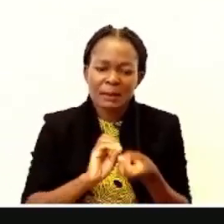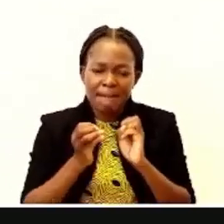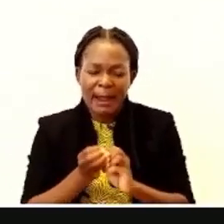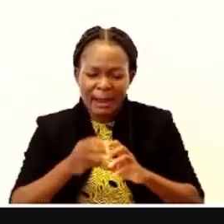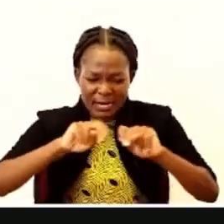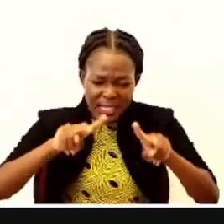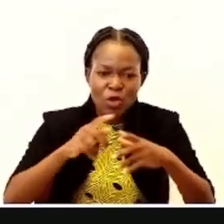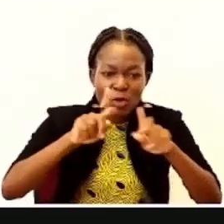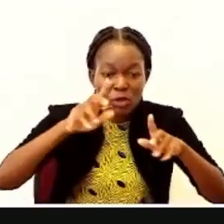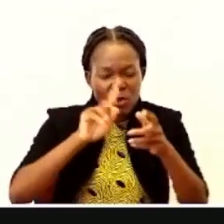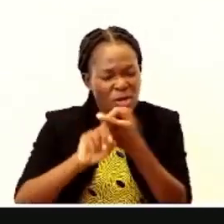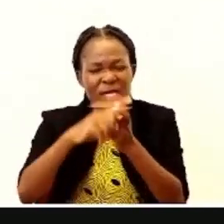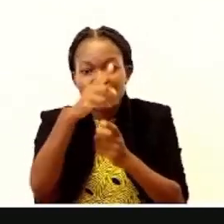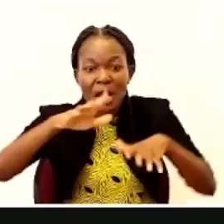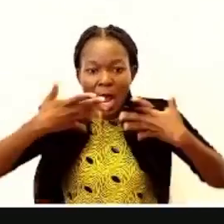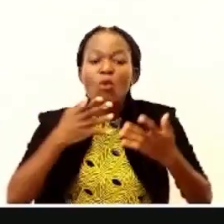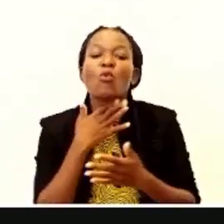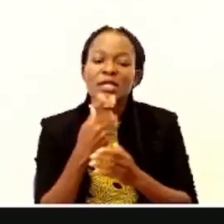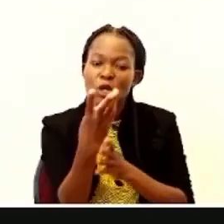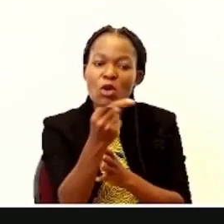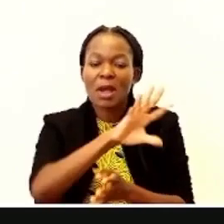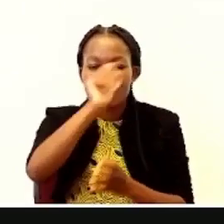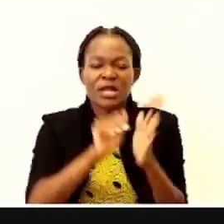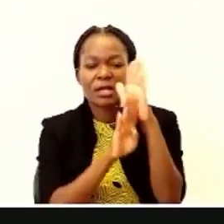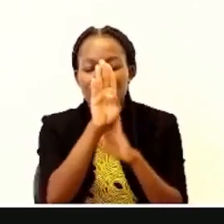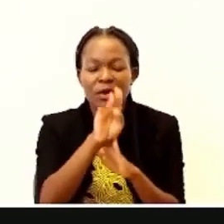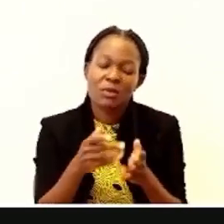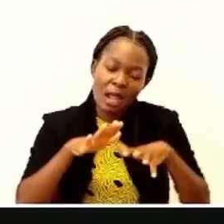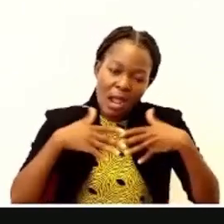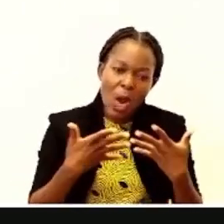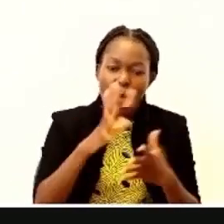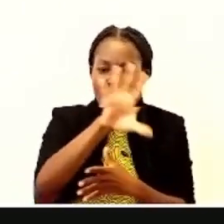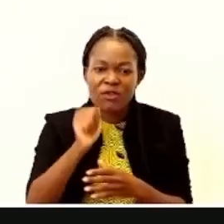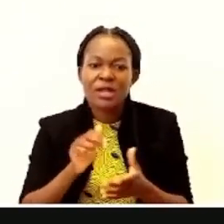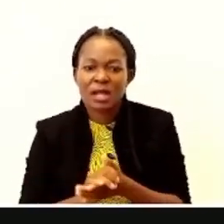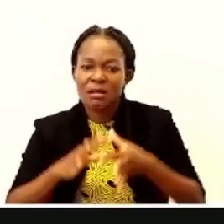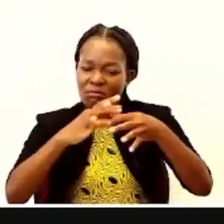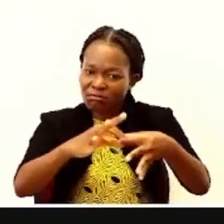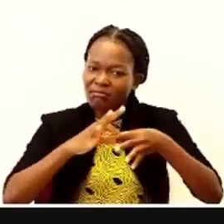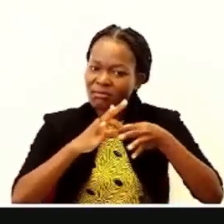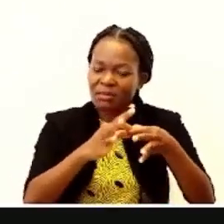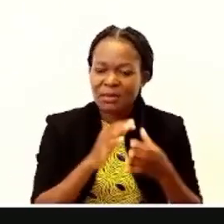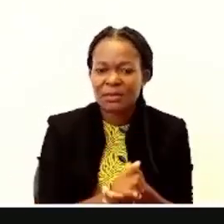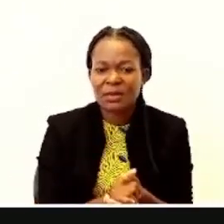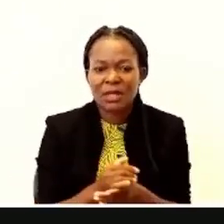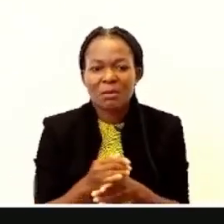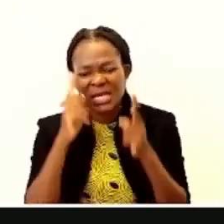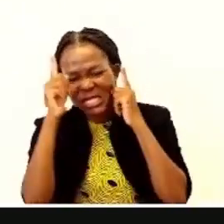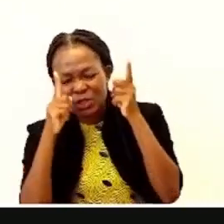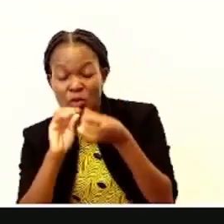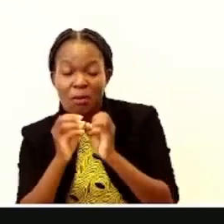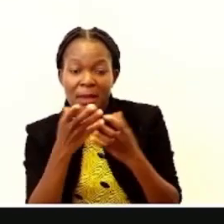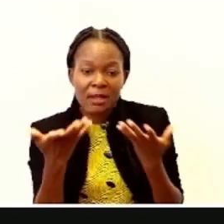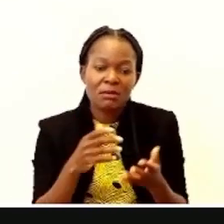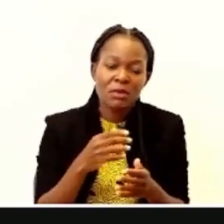Africa economies develop, how Africa prospers, and how Africa engages in the international climate negotiations so that we